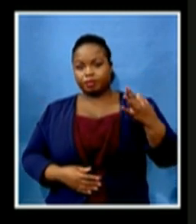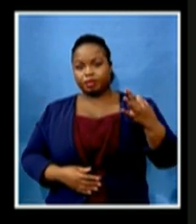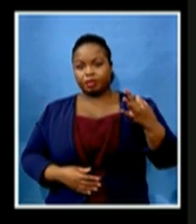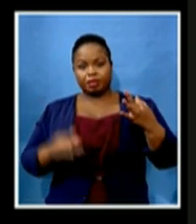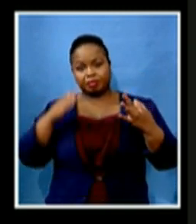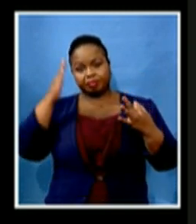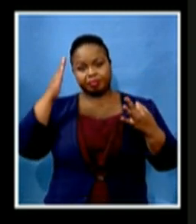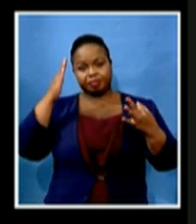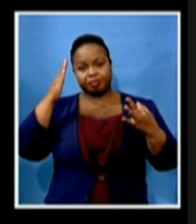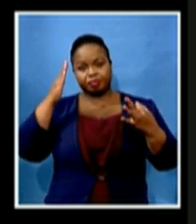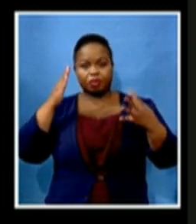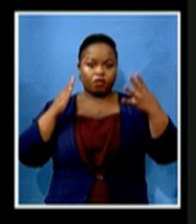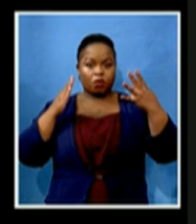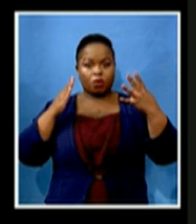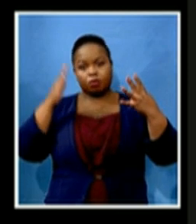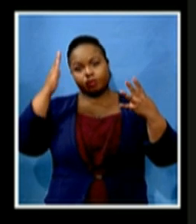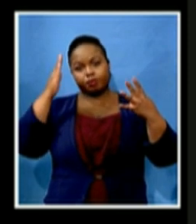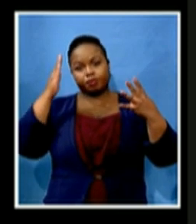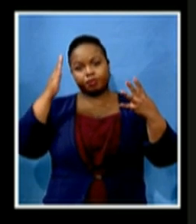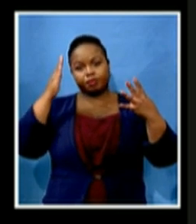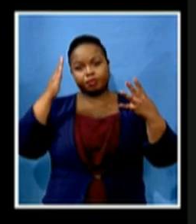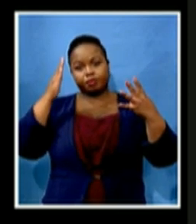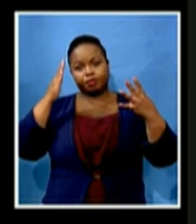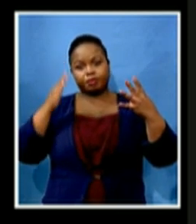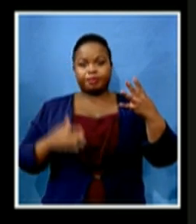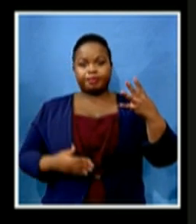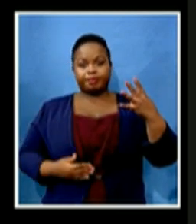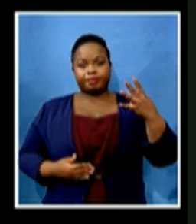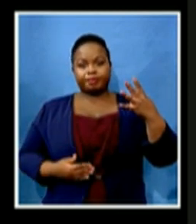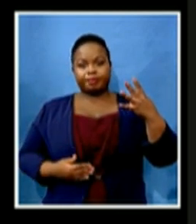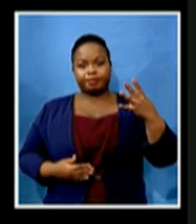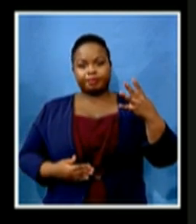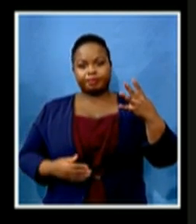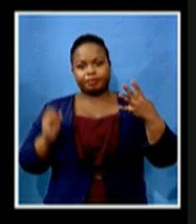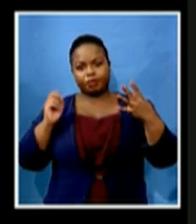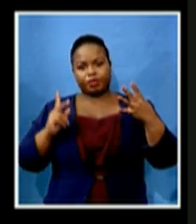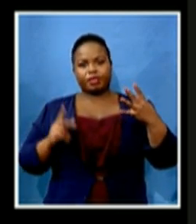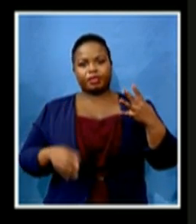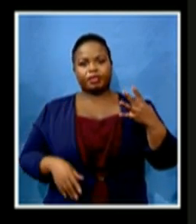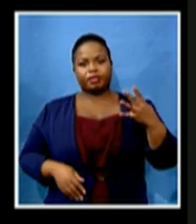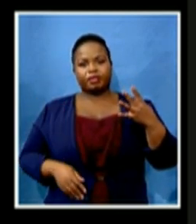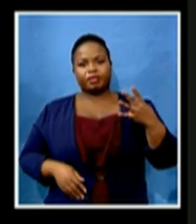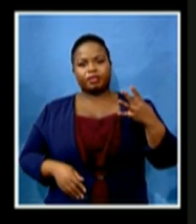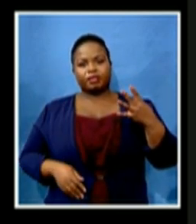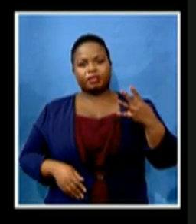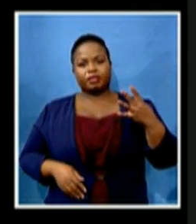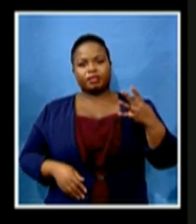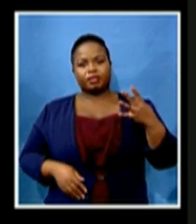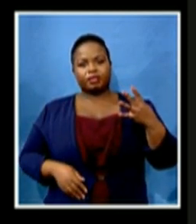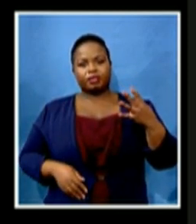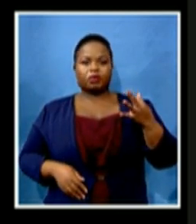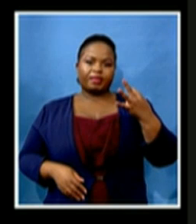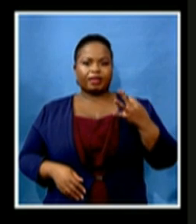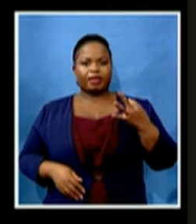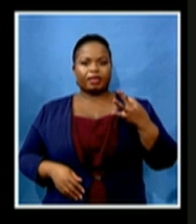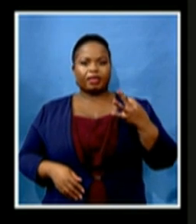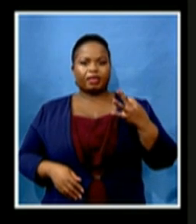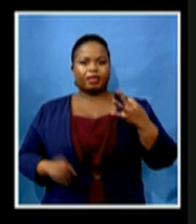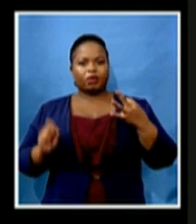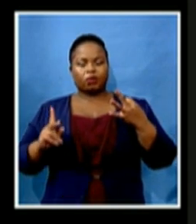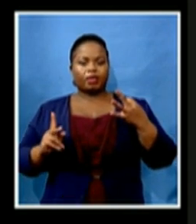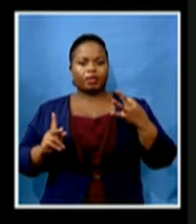up. Right. Okay. And now it's only 3 hands. Okay. Going, gone. Right. So I have Ibrahim